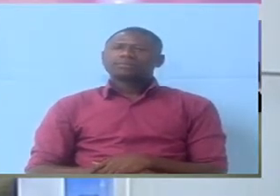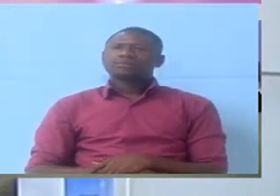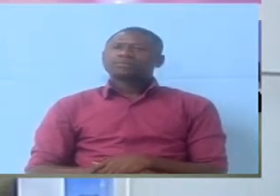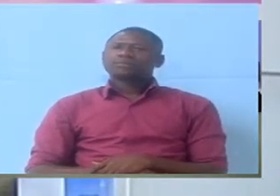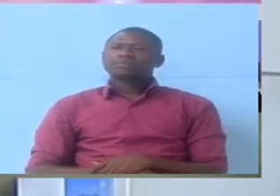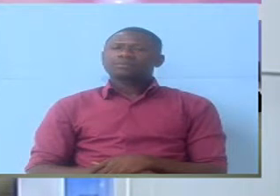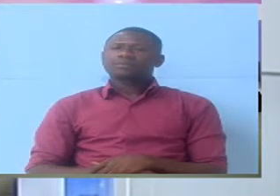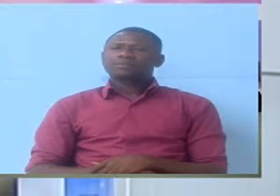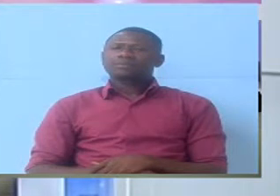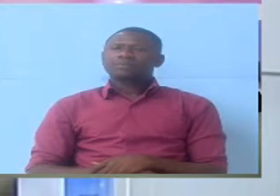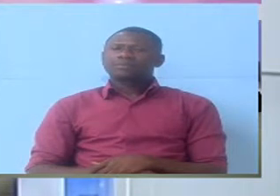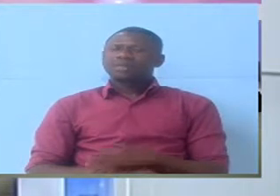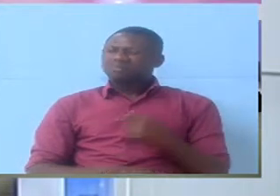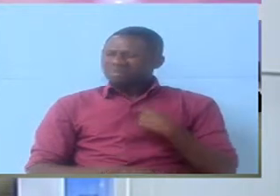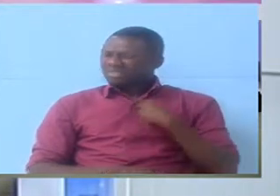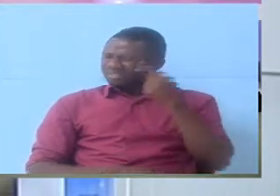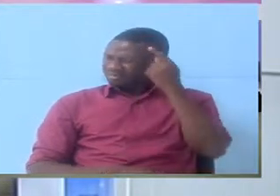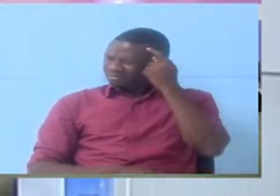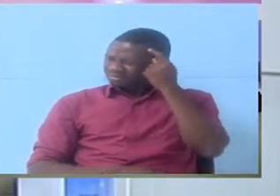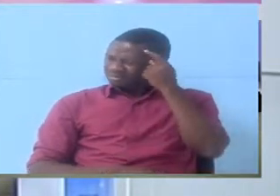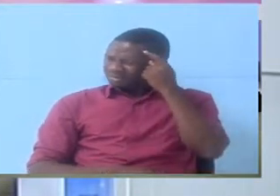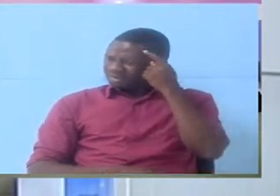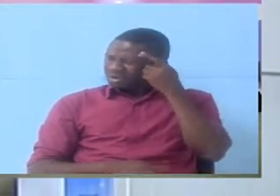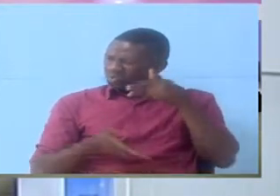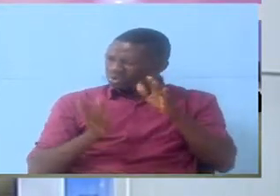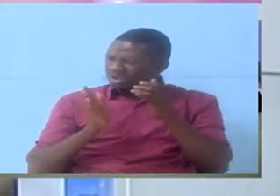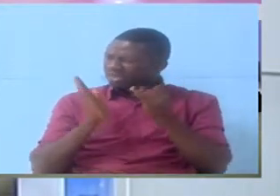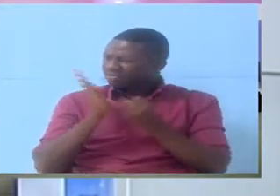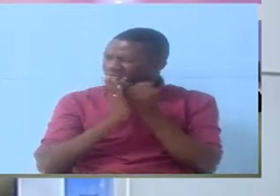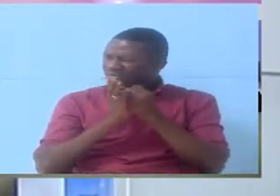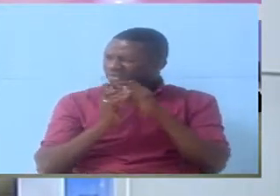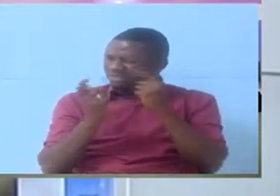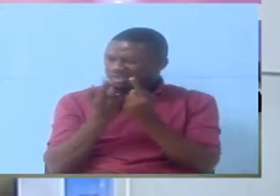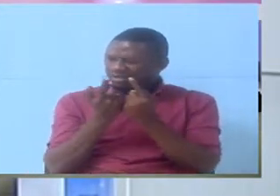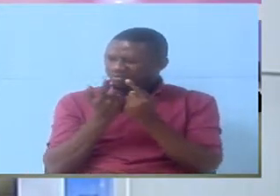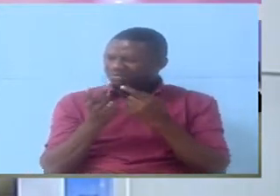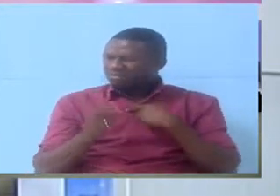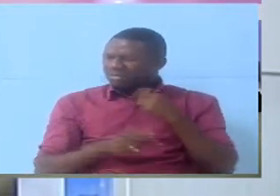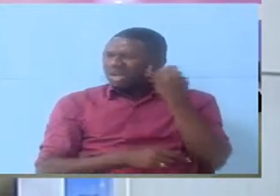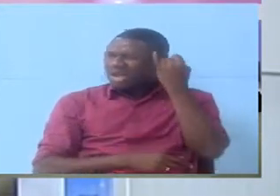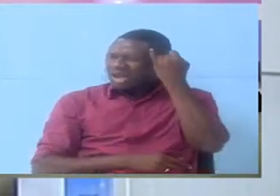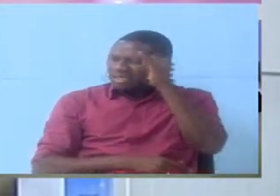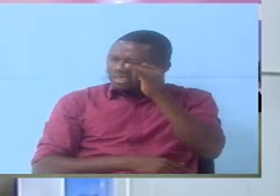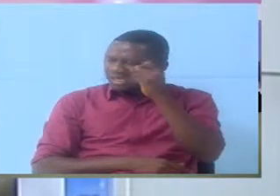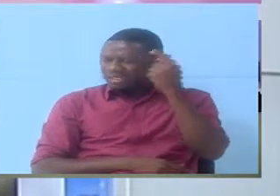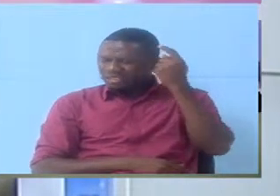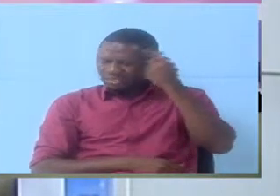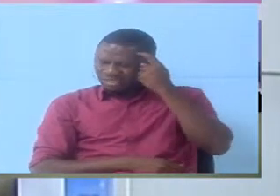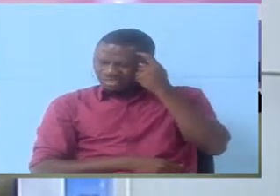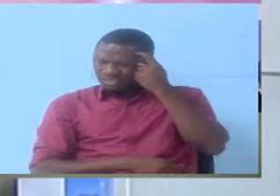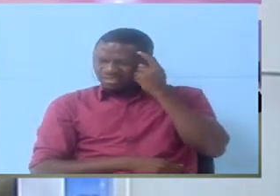As an investigator, my opinion was that